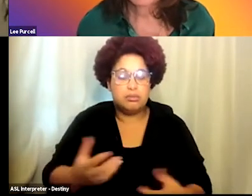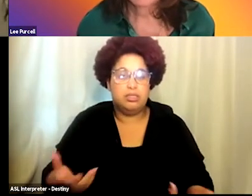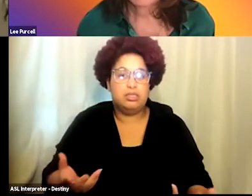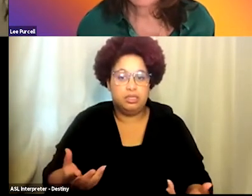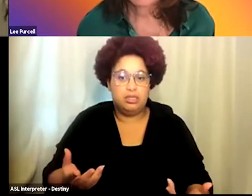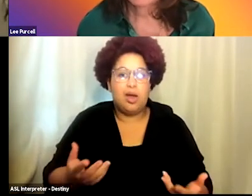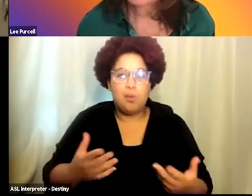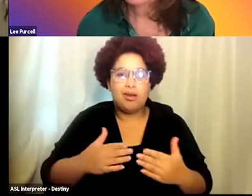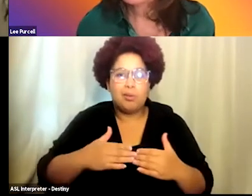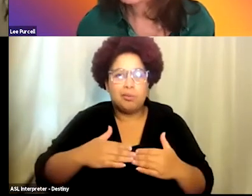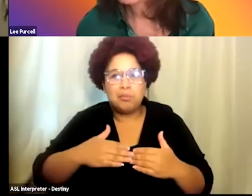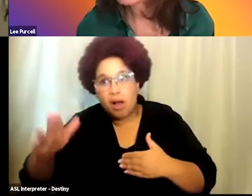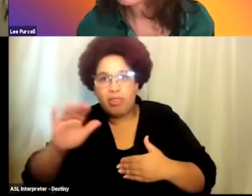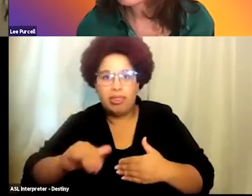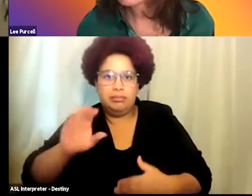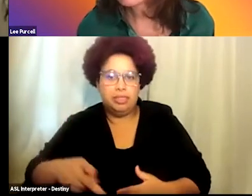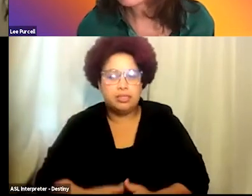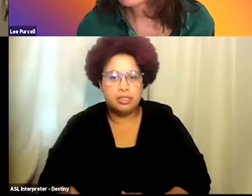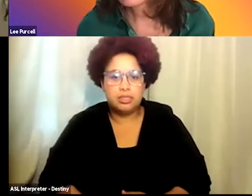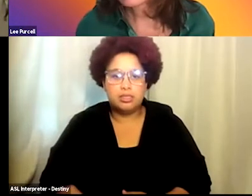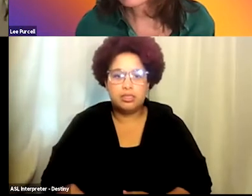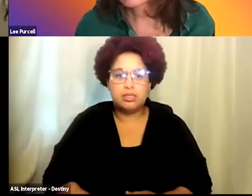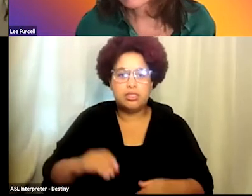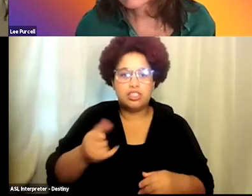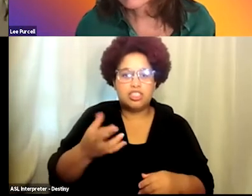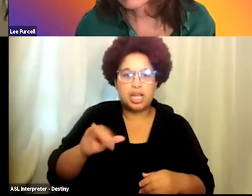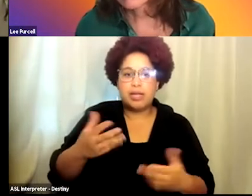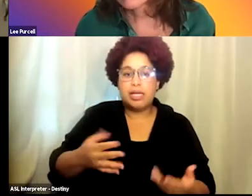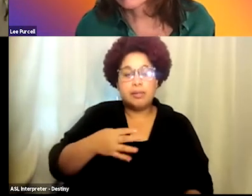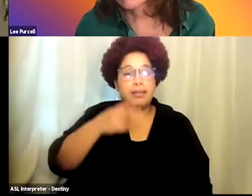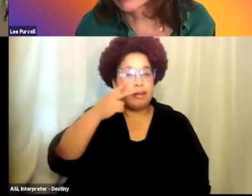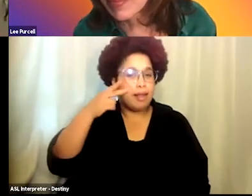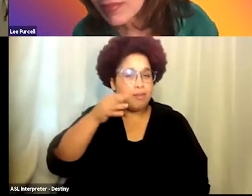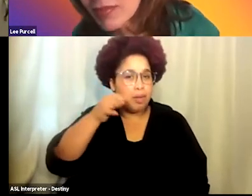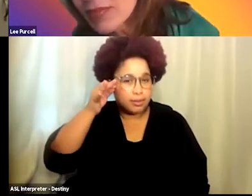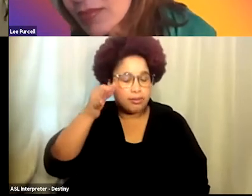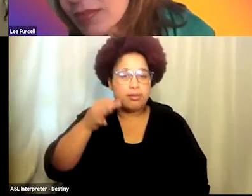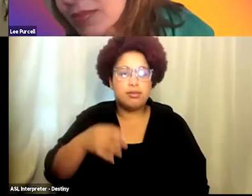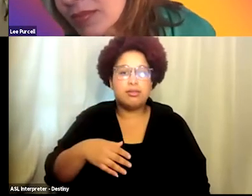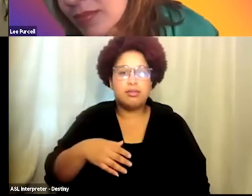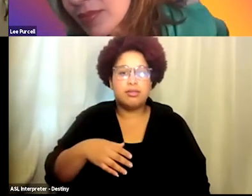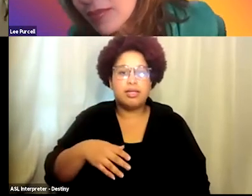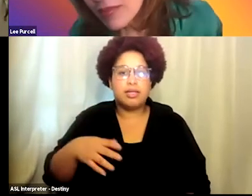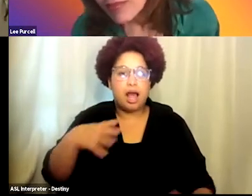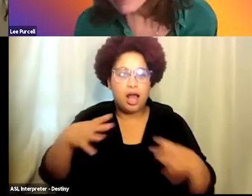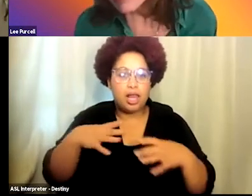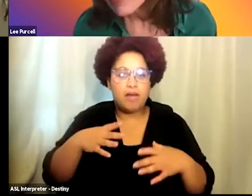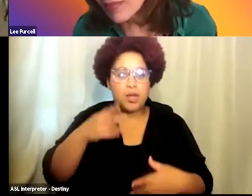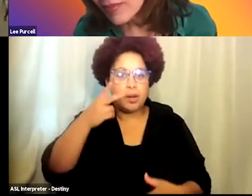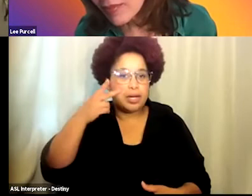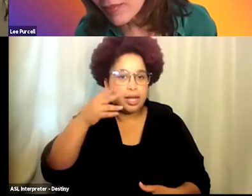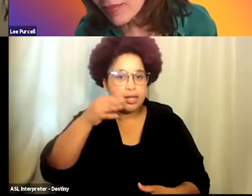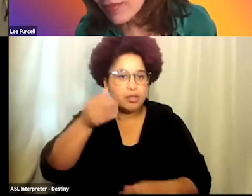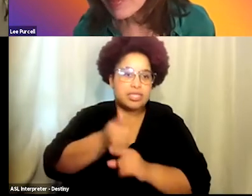Sheri, do you want to chime Well, in? I could join in. Being Native American and how it is in Hollywood, when you play Native, you are